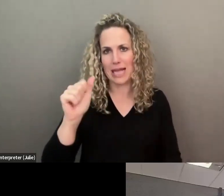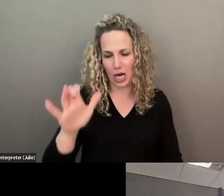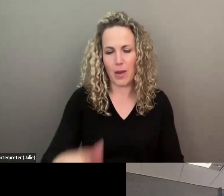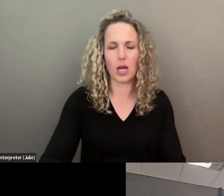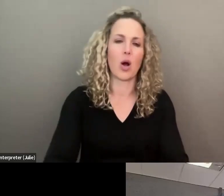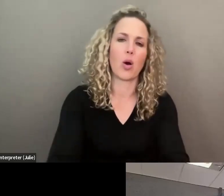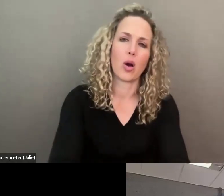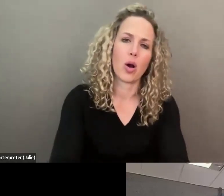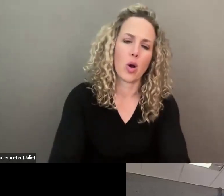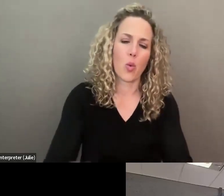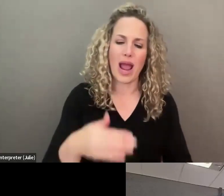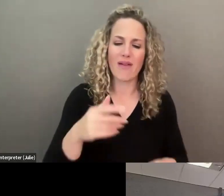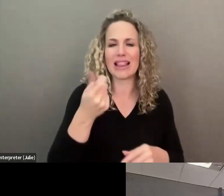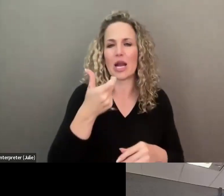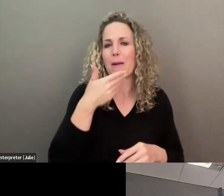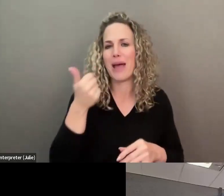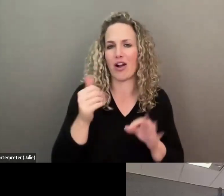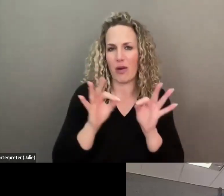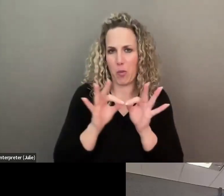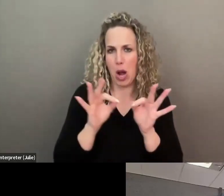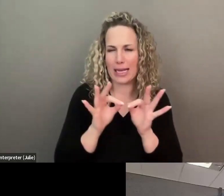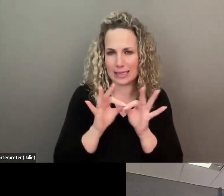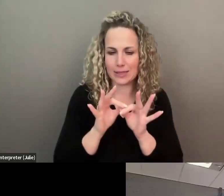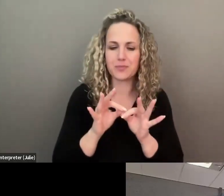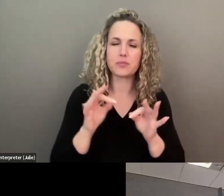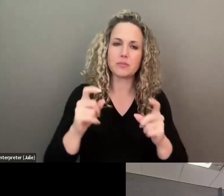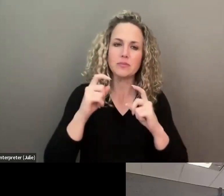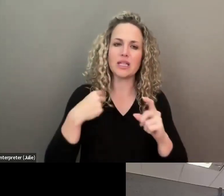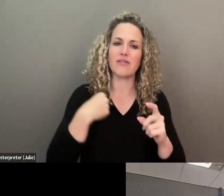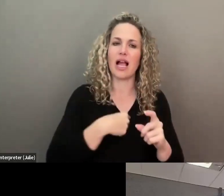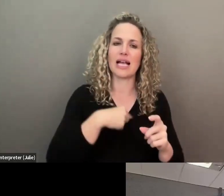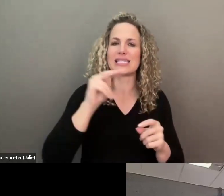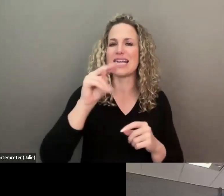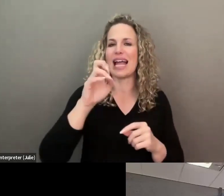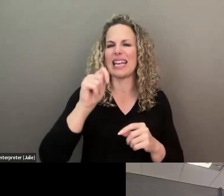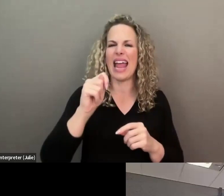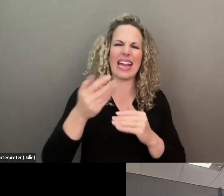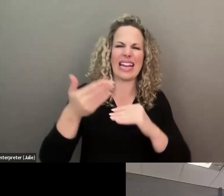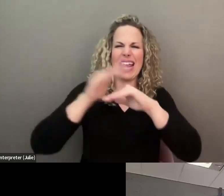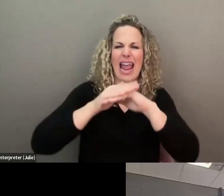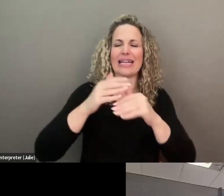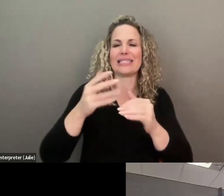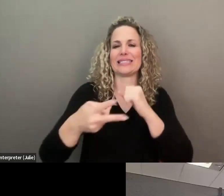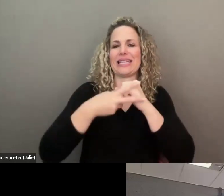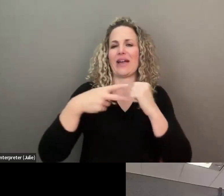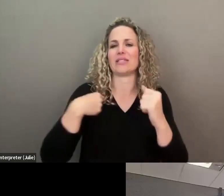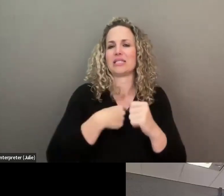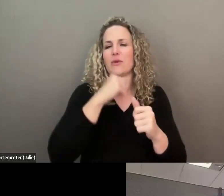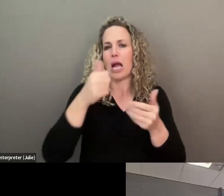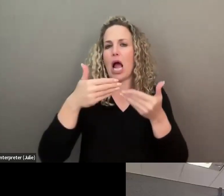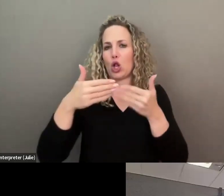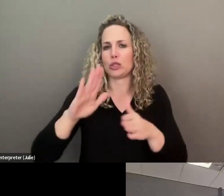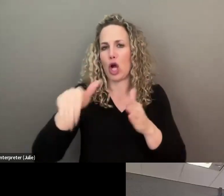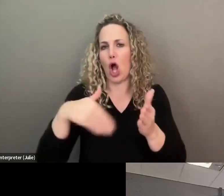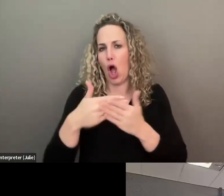got a little bit better of a price. And so it gives us a net gain. It saves us from not losing out on all